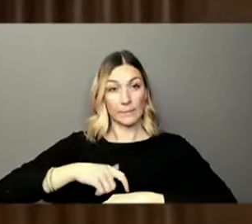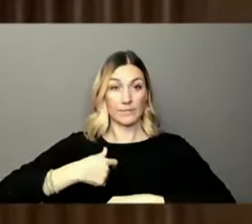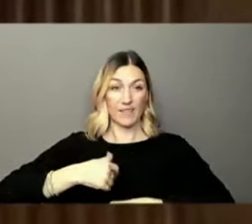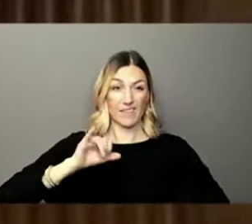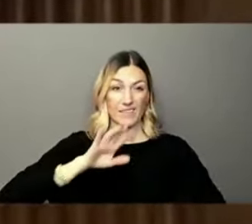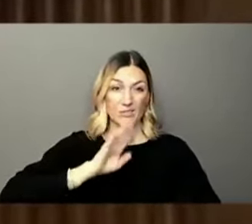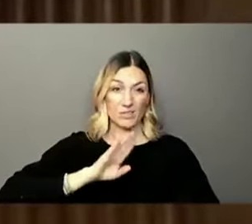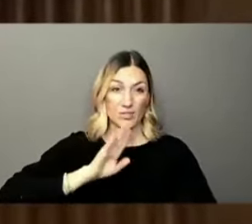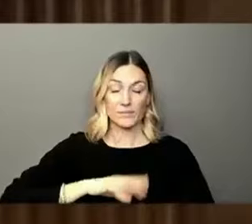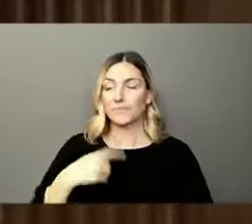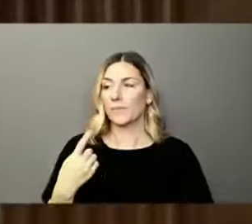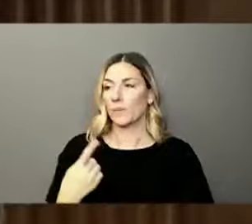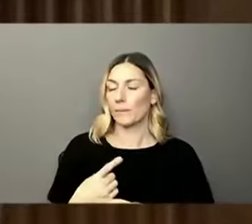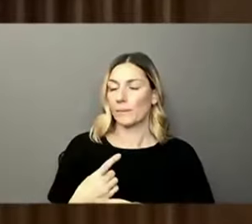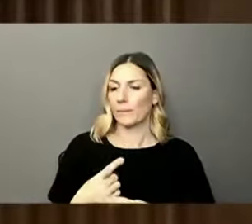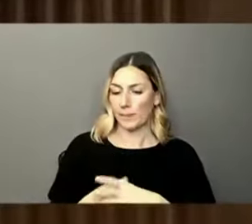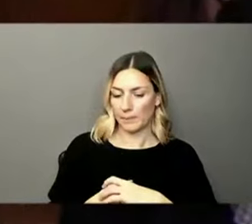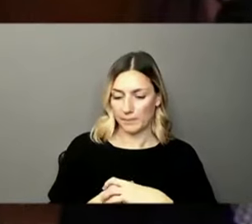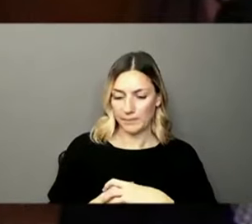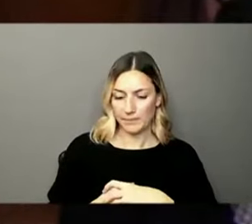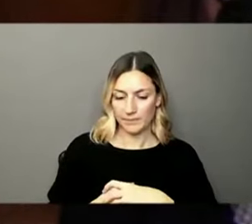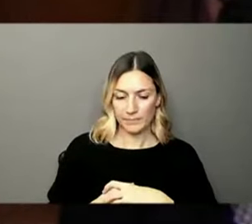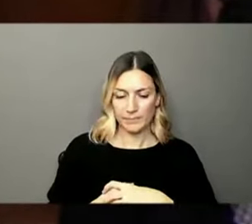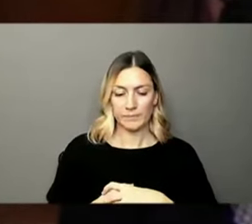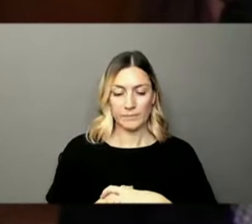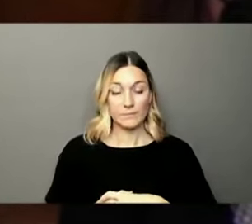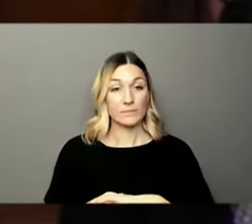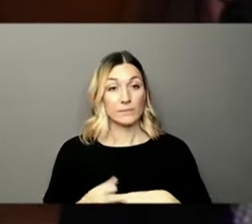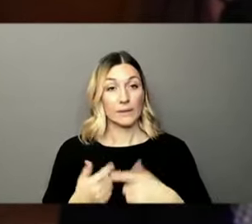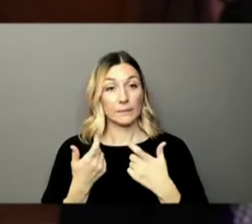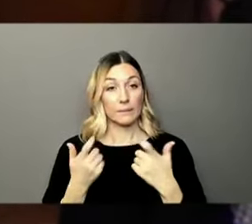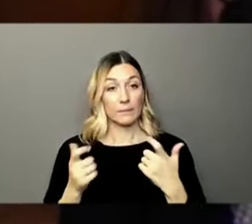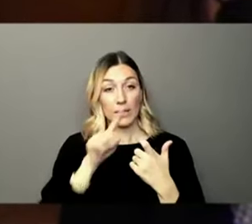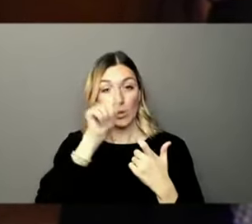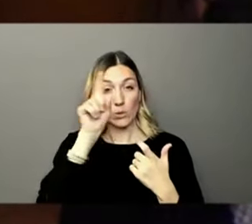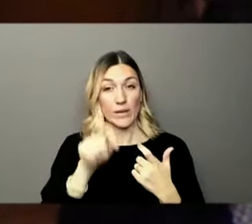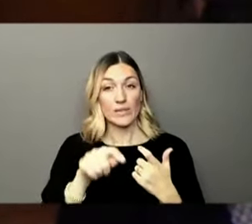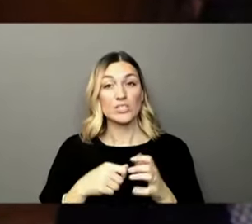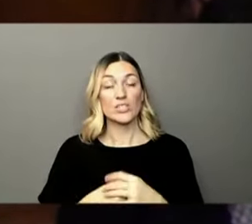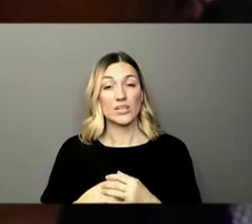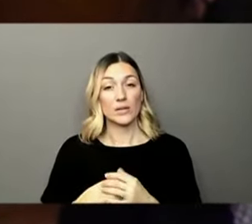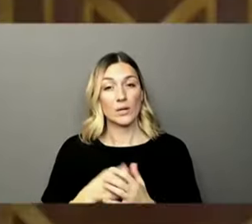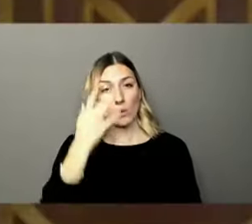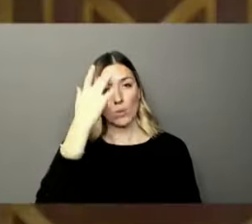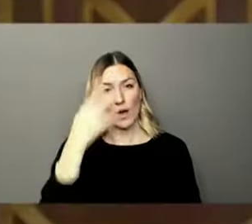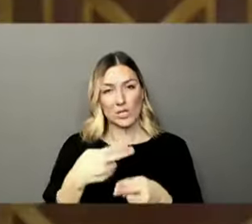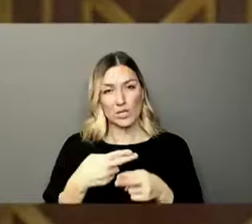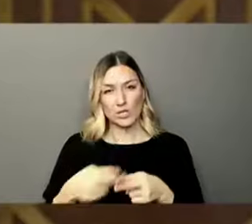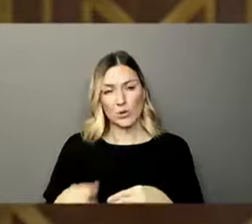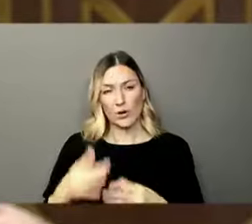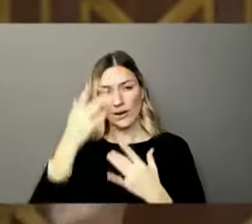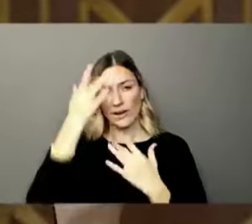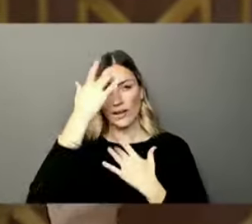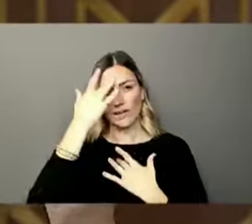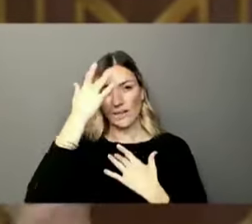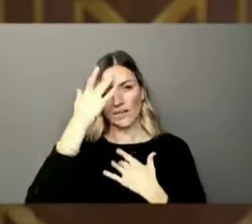Right. I think the major question that we need to really solve is that why acute infections that we've